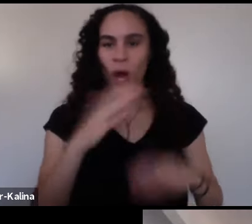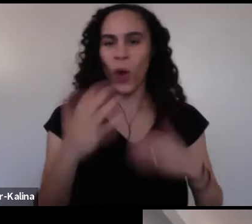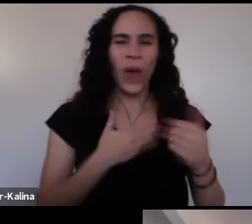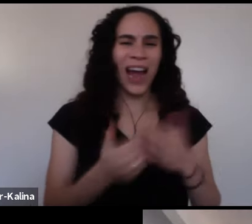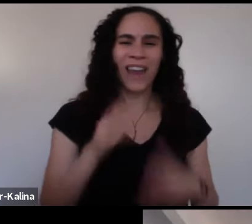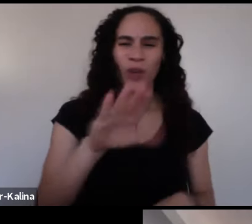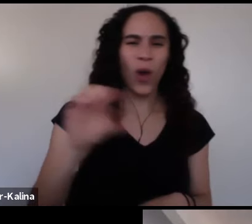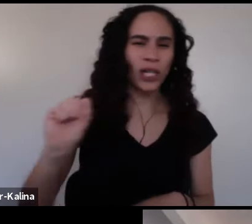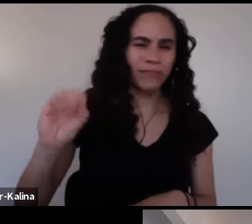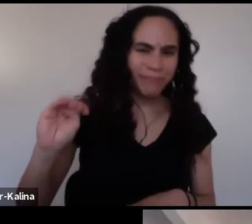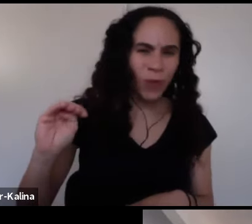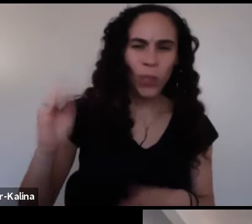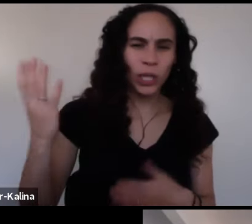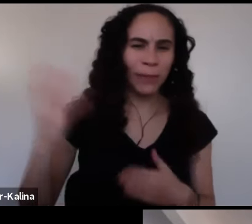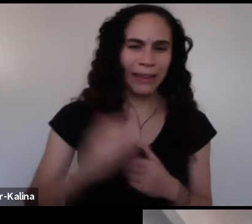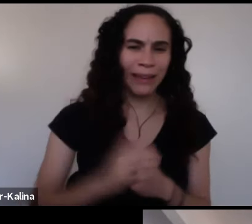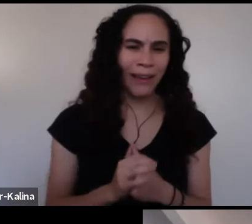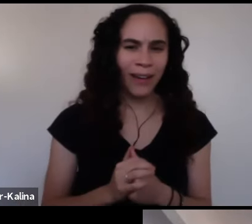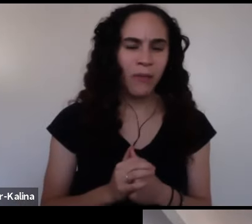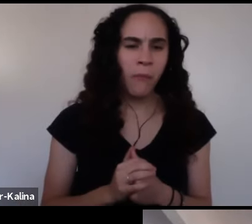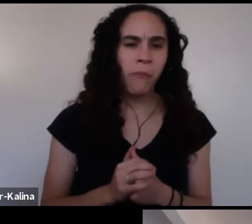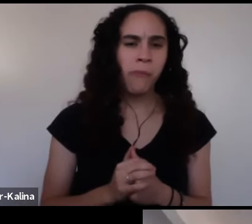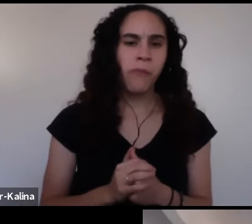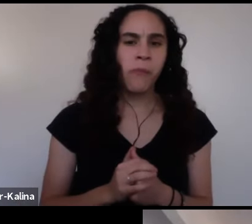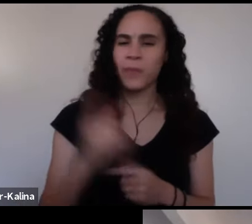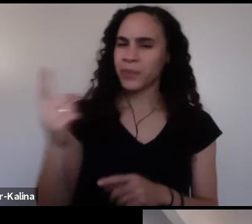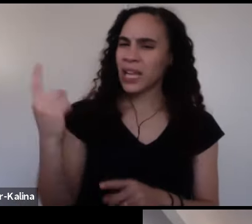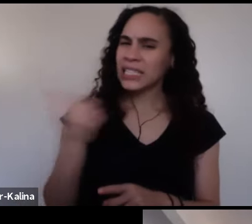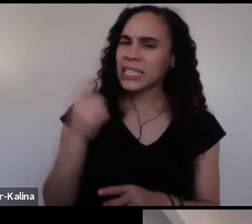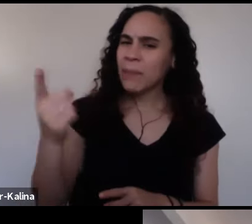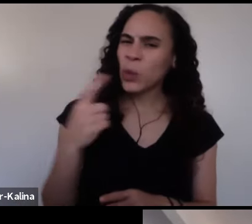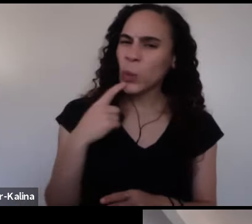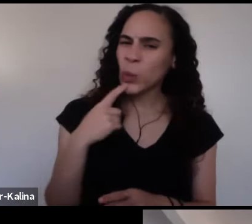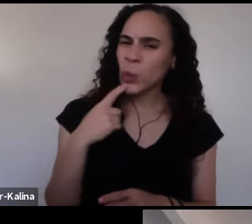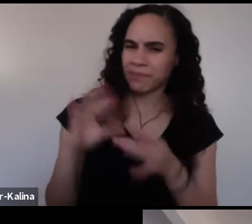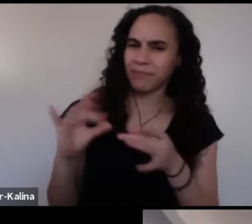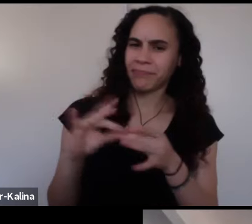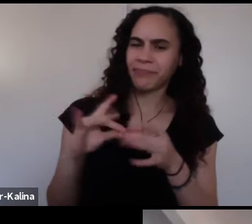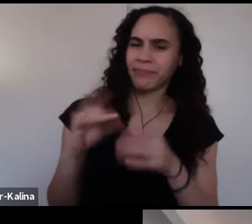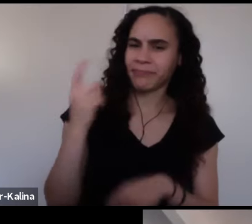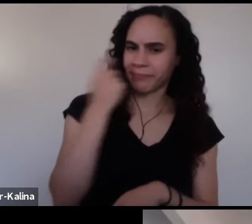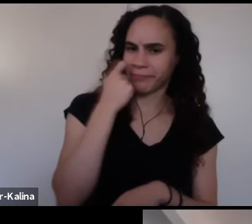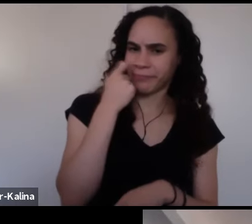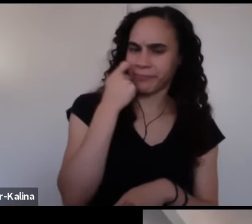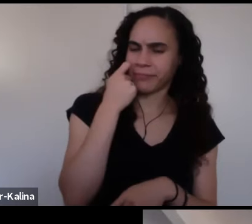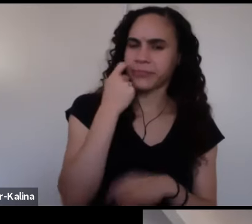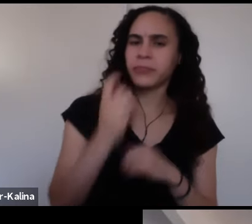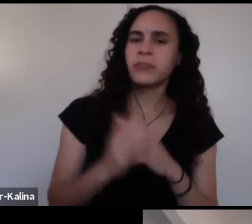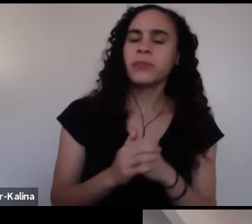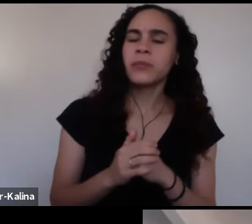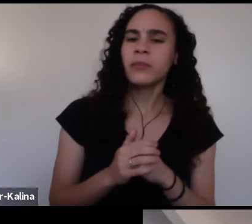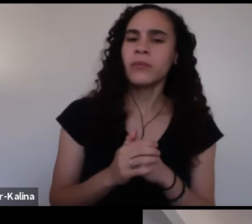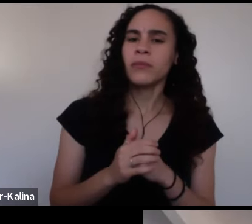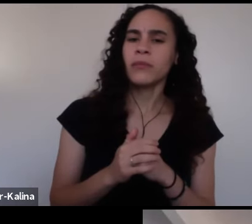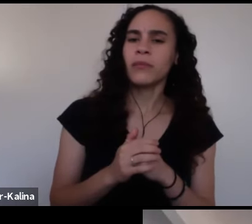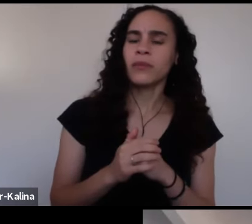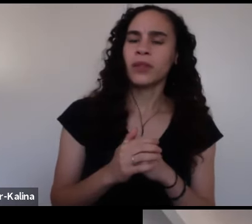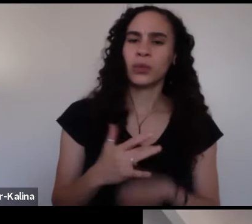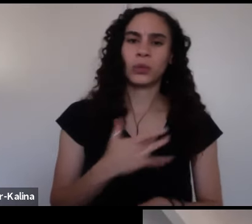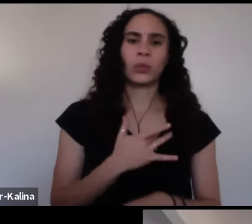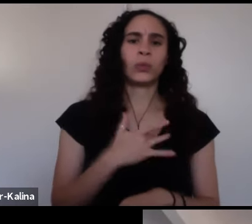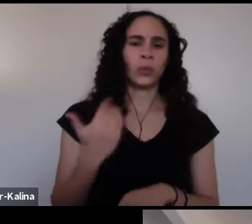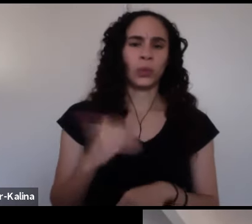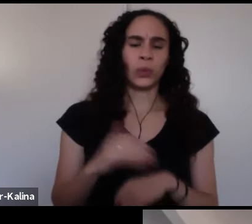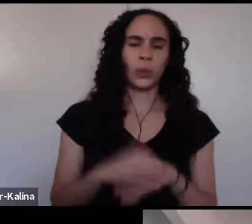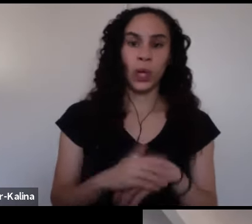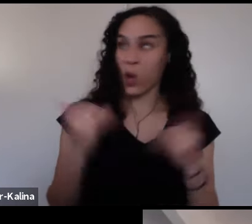Yeah, something you said the other day really struck me, that we're in this moment right now, and a